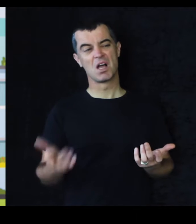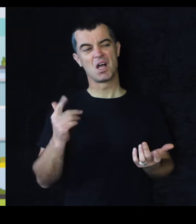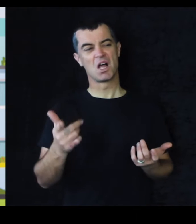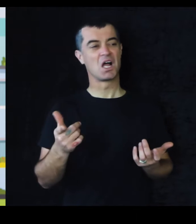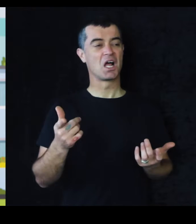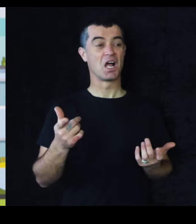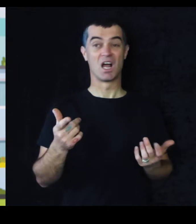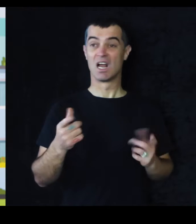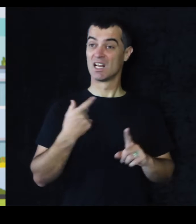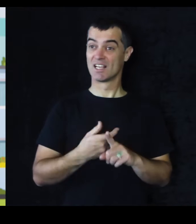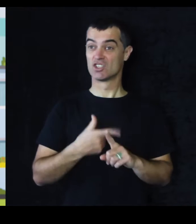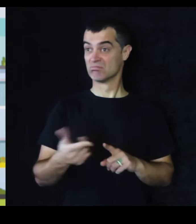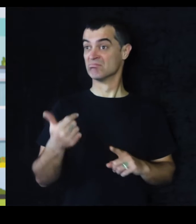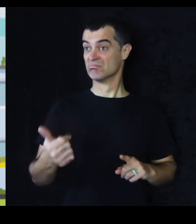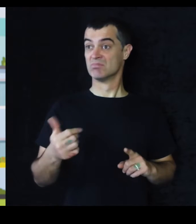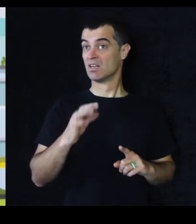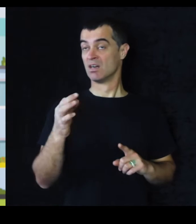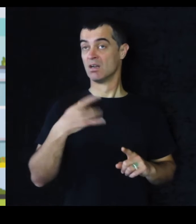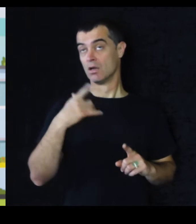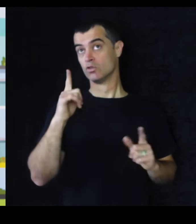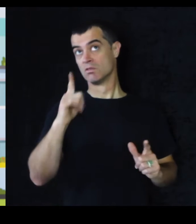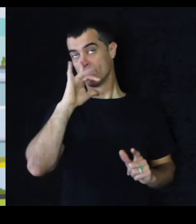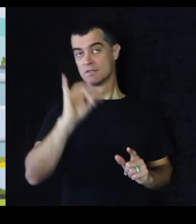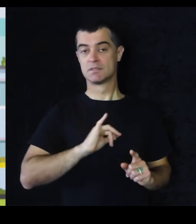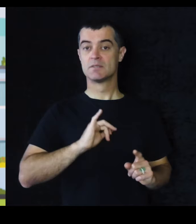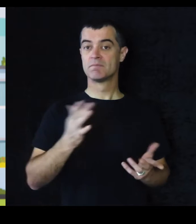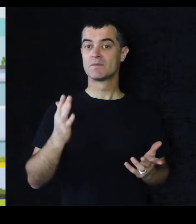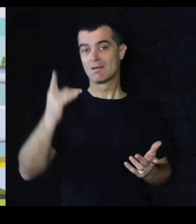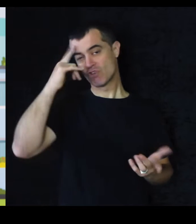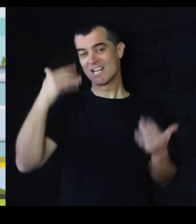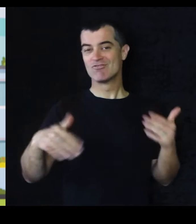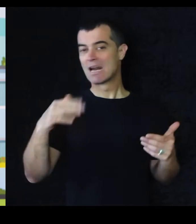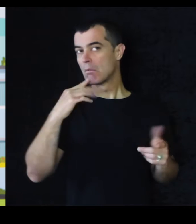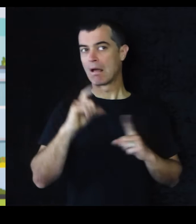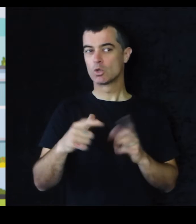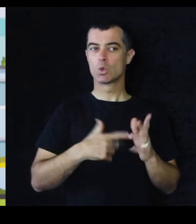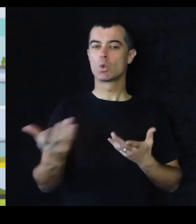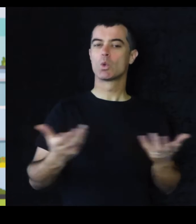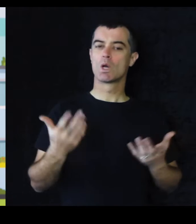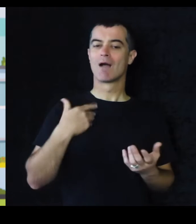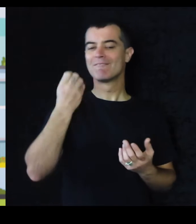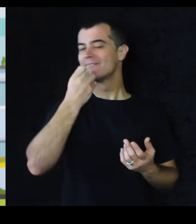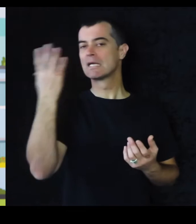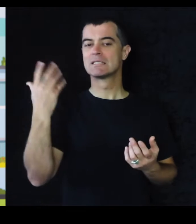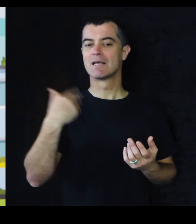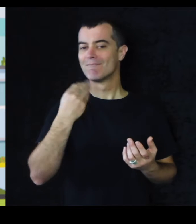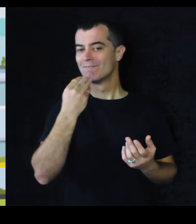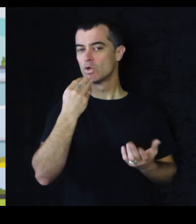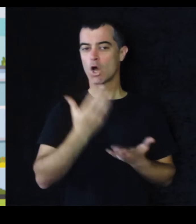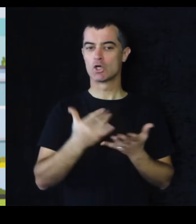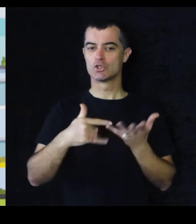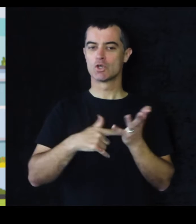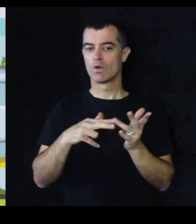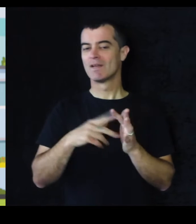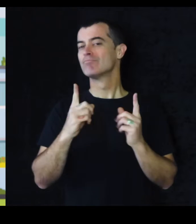A functional kitchen. I'm not too fussed there. With the brain injury, it's a bit hard to cook now. I forget that I've got food on the stove